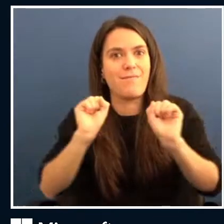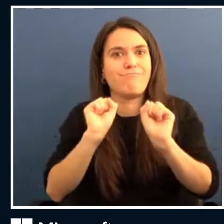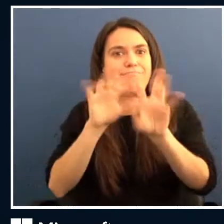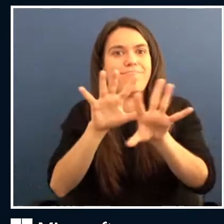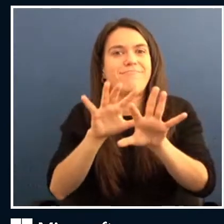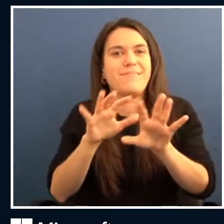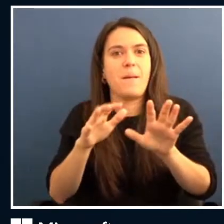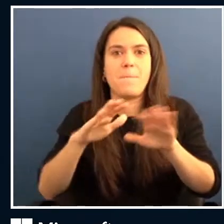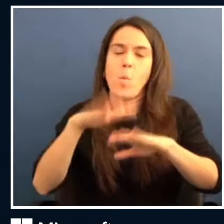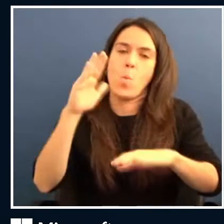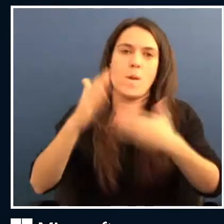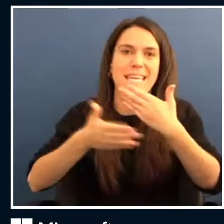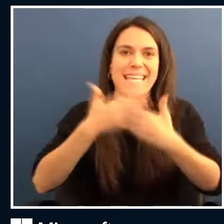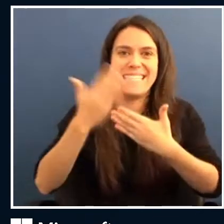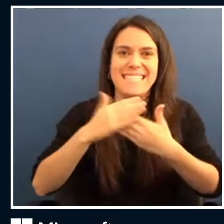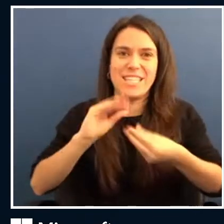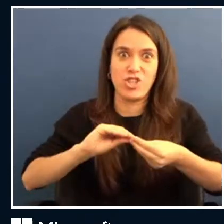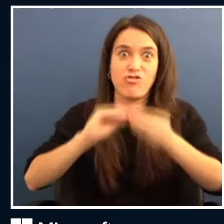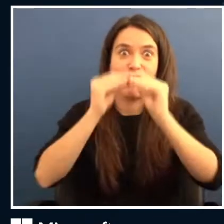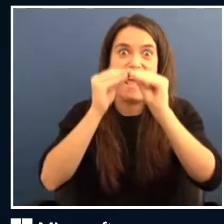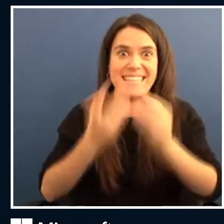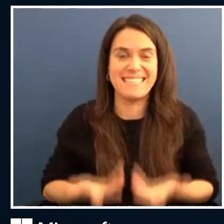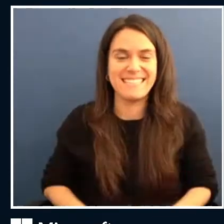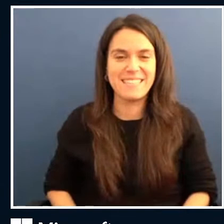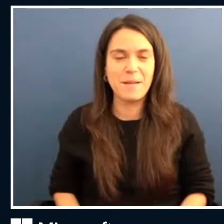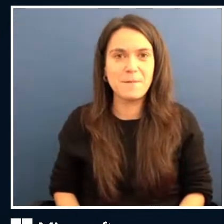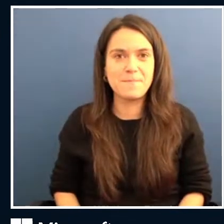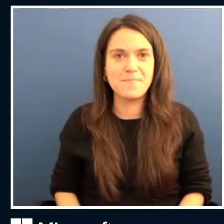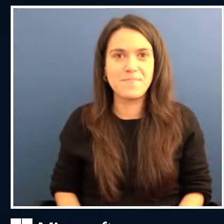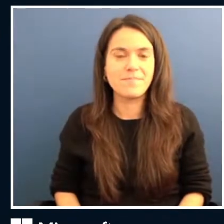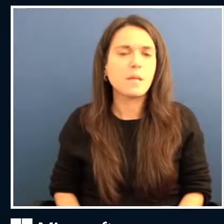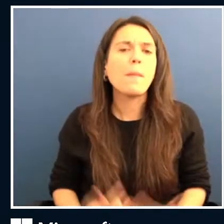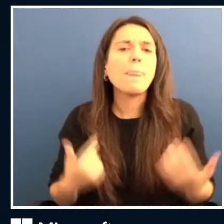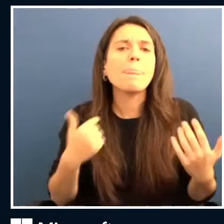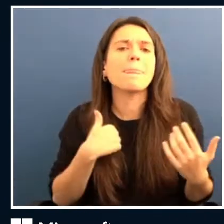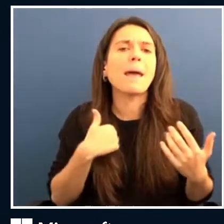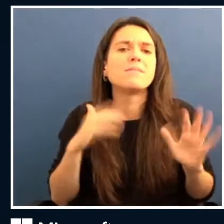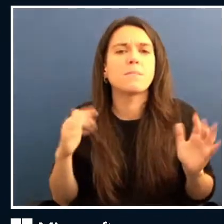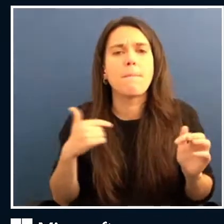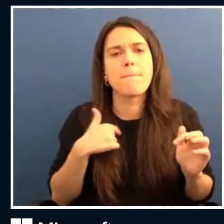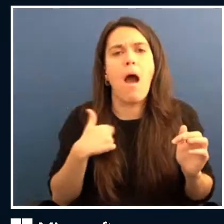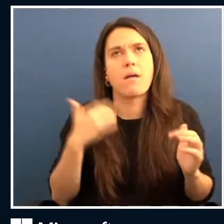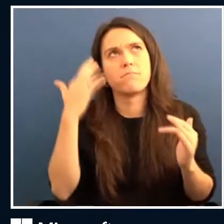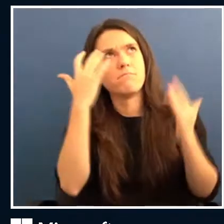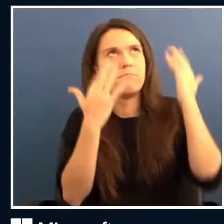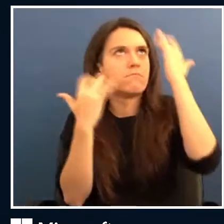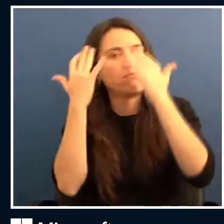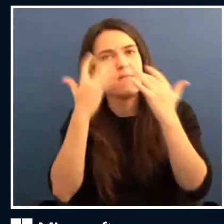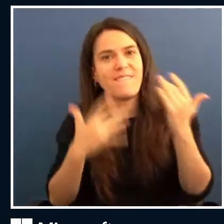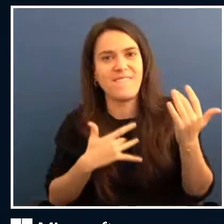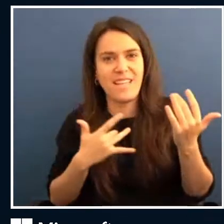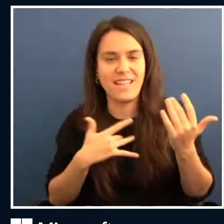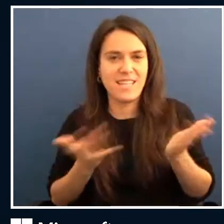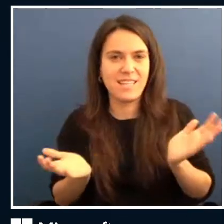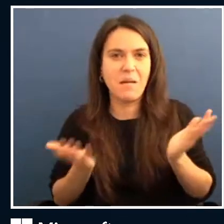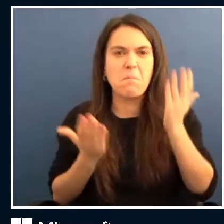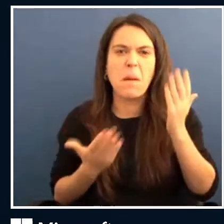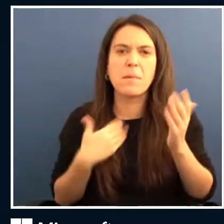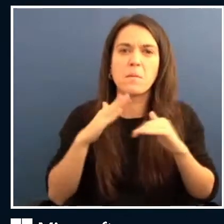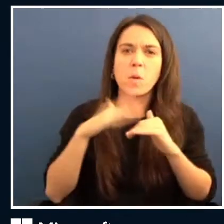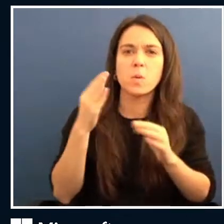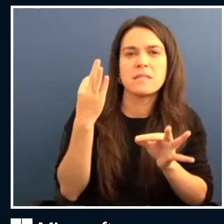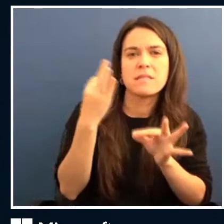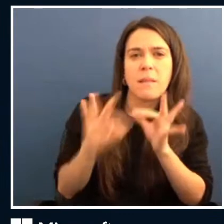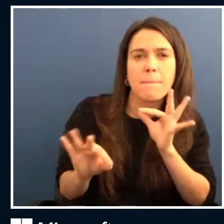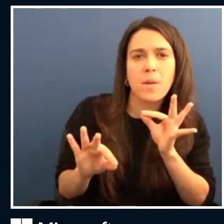to create. But that's just my current like feeling is like maybe in the more like simple things, it makes more sense. Or